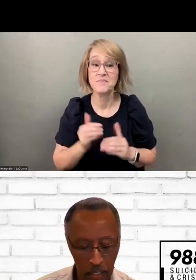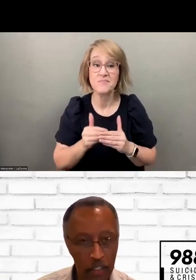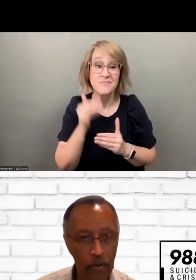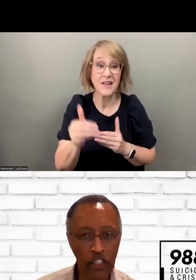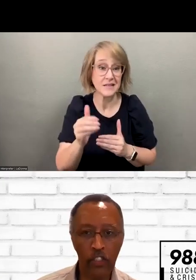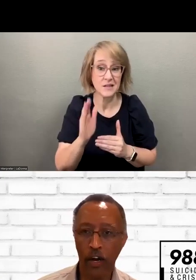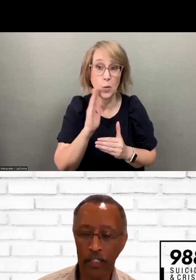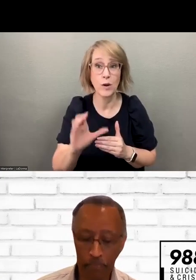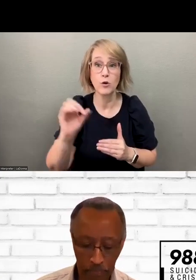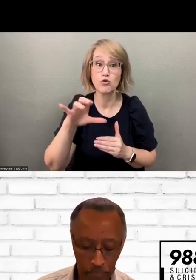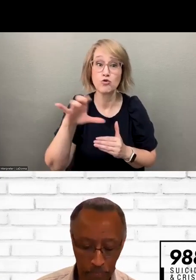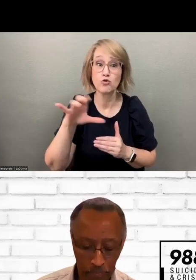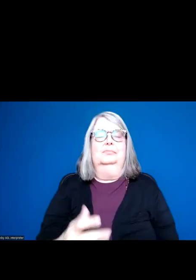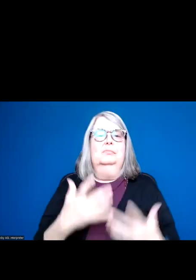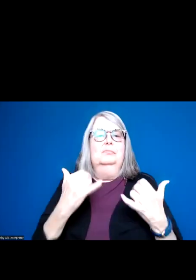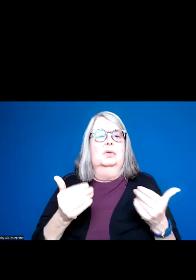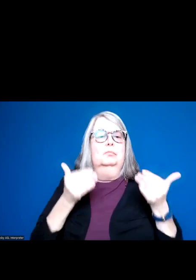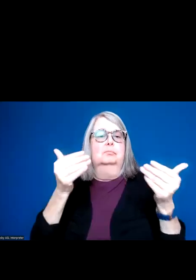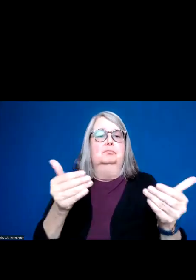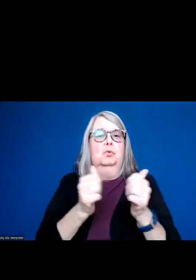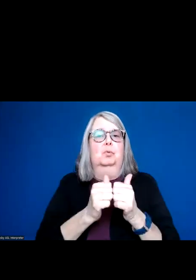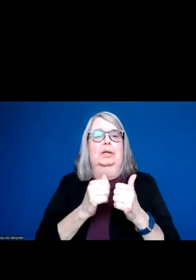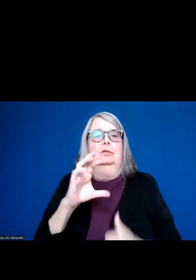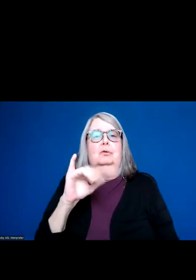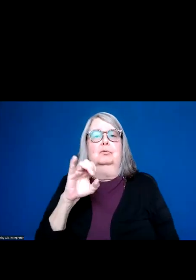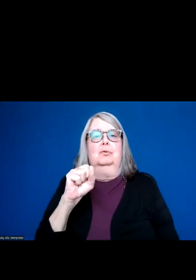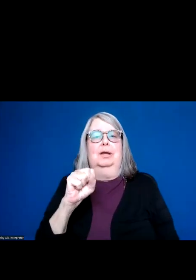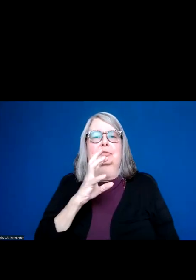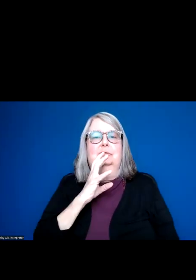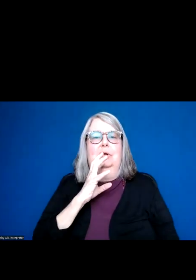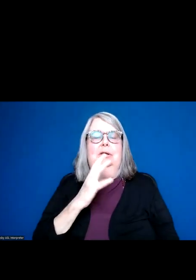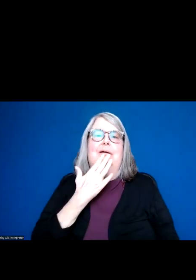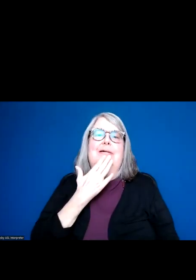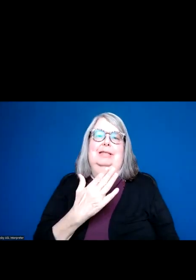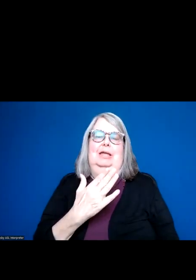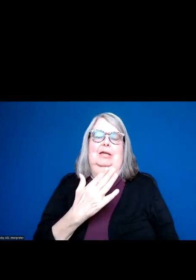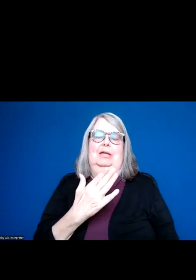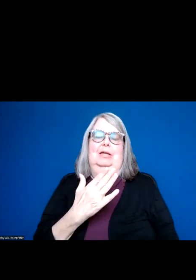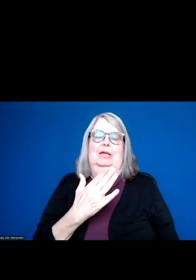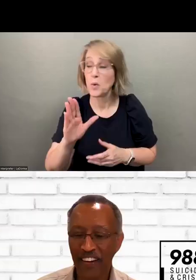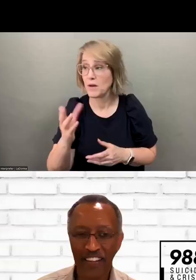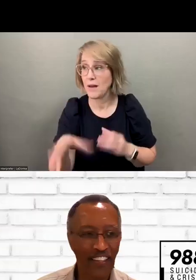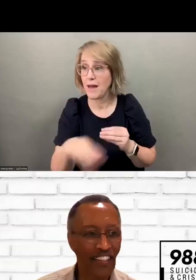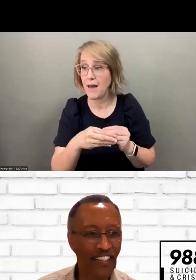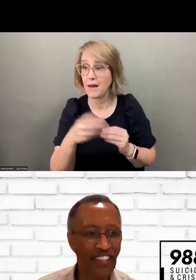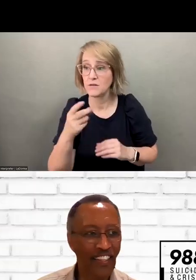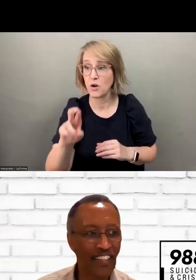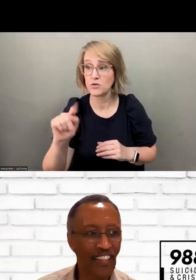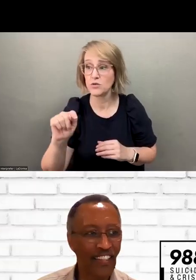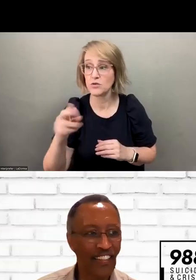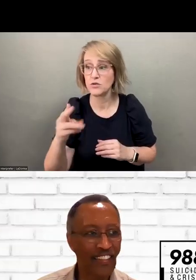our crisis talk. Thanks, Dr. Sims. So I'm going to bring in Dr. Thomas Joyner, who's who is a